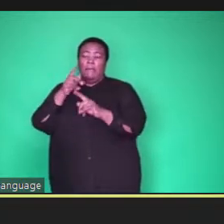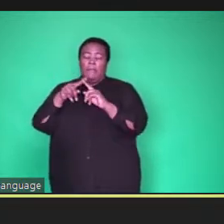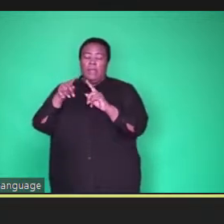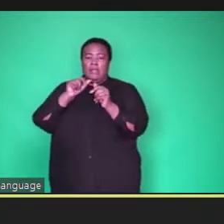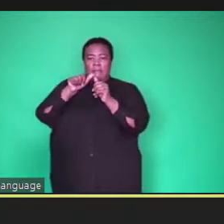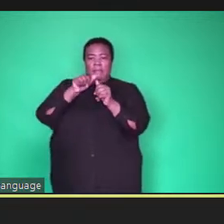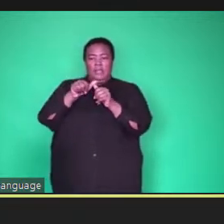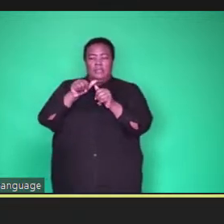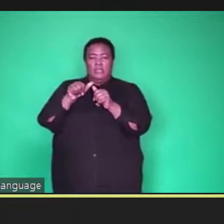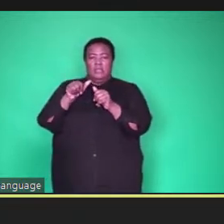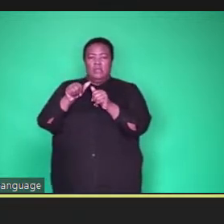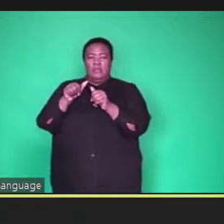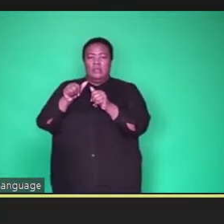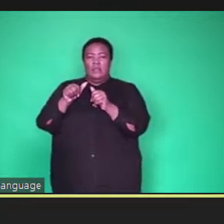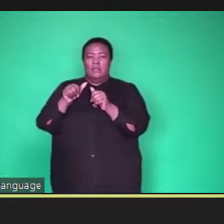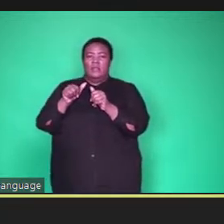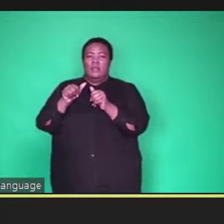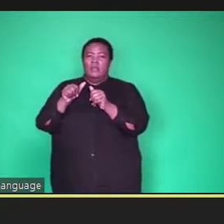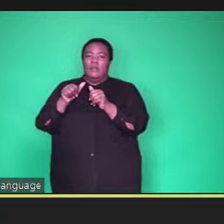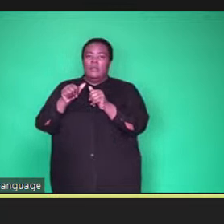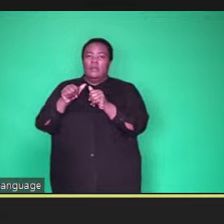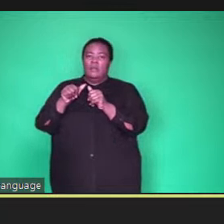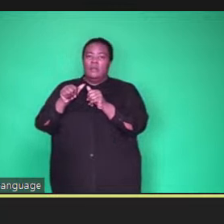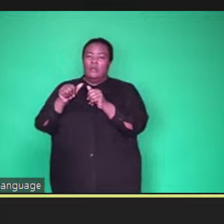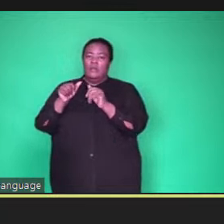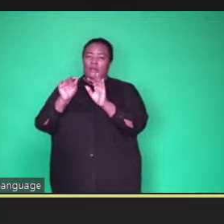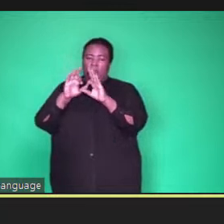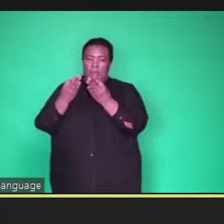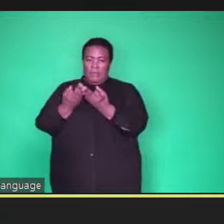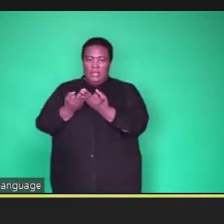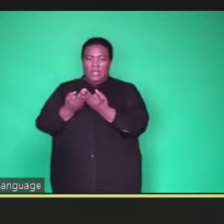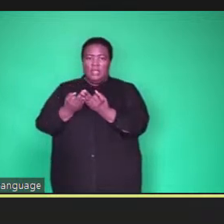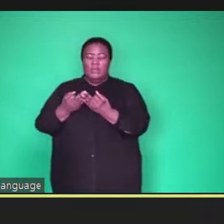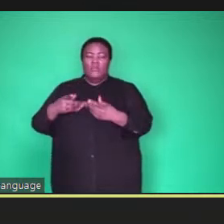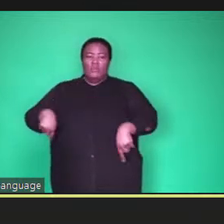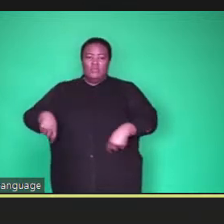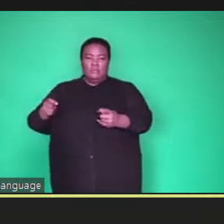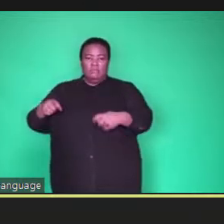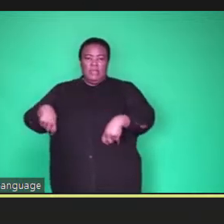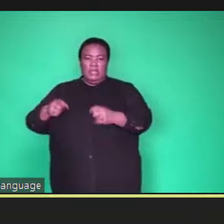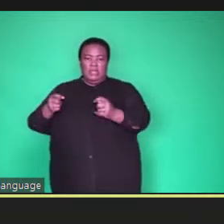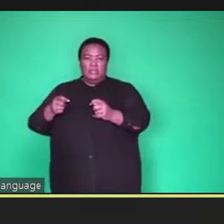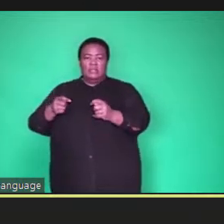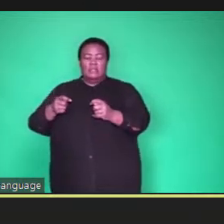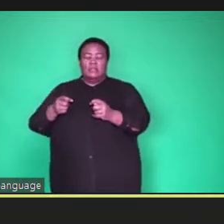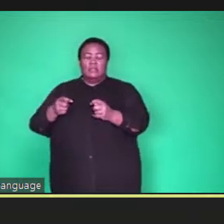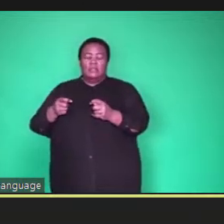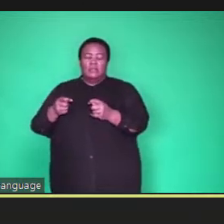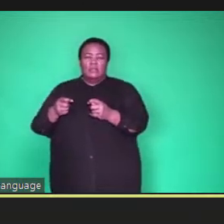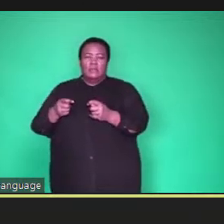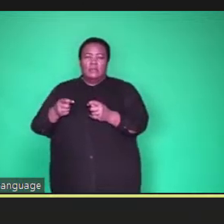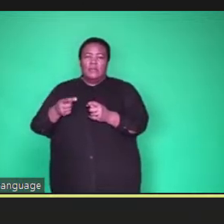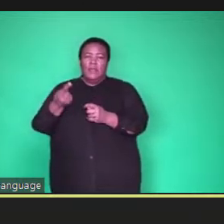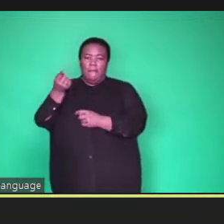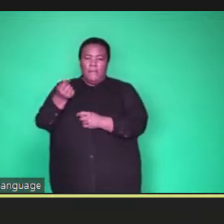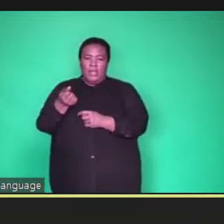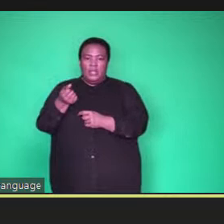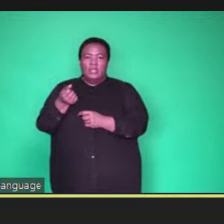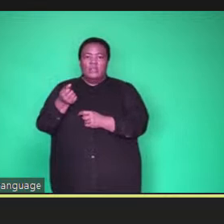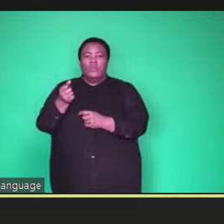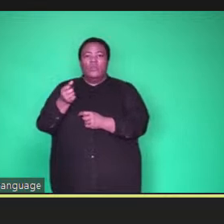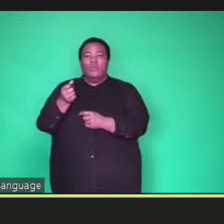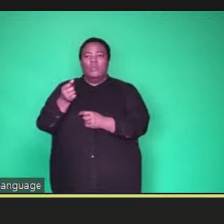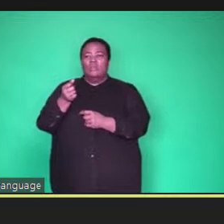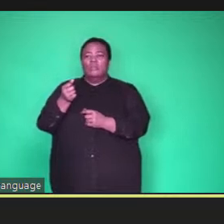it's exactly flipped, and less likely to be spending, better off households more likely to be spending money on human capital,